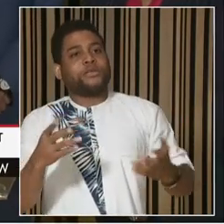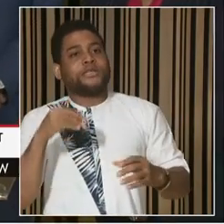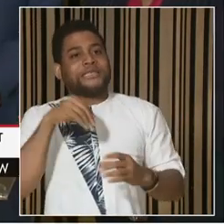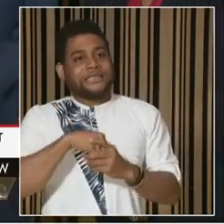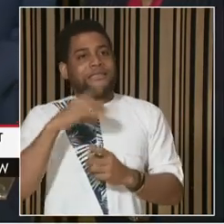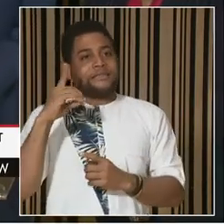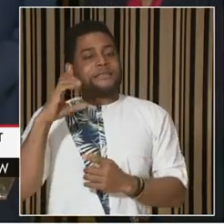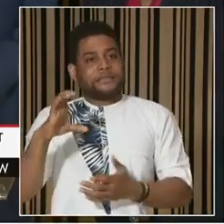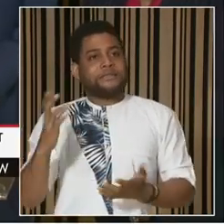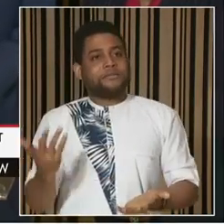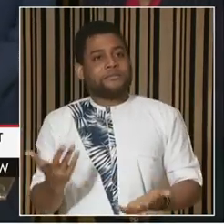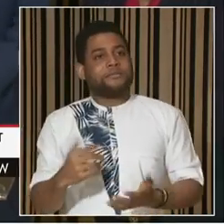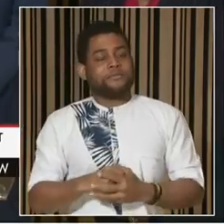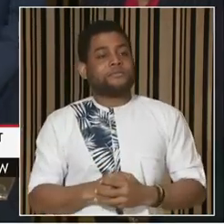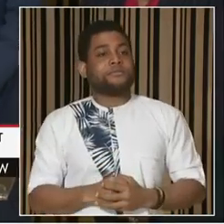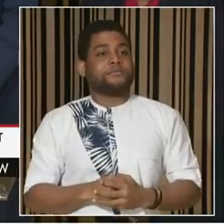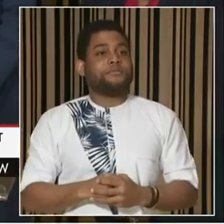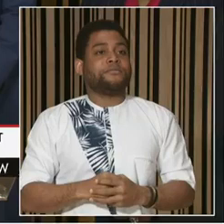Yes.